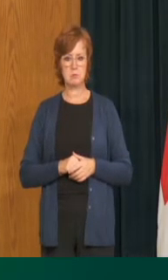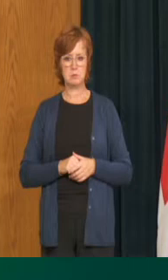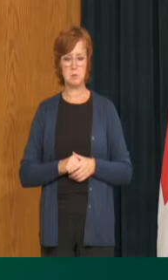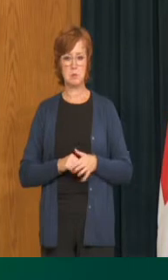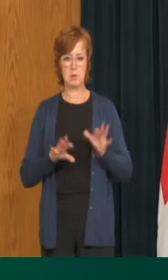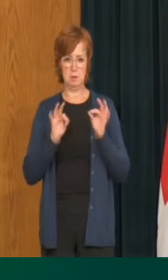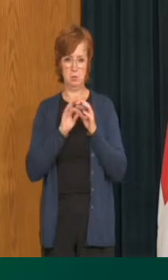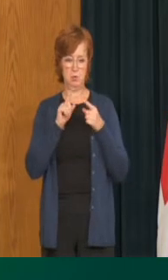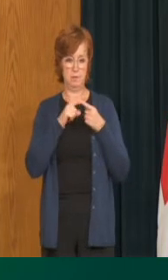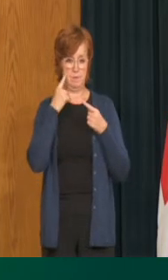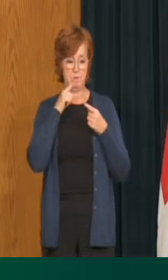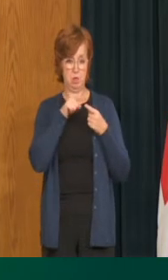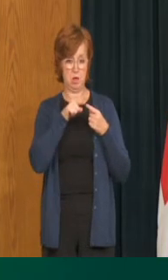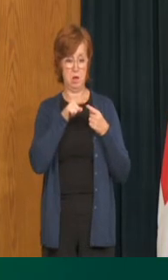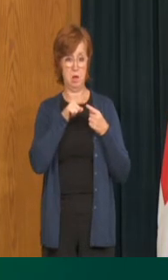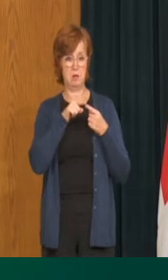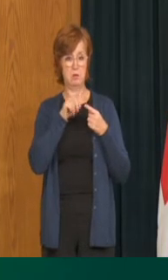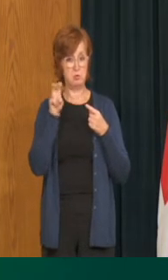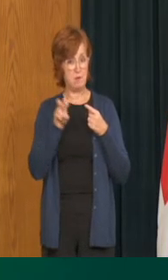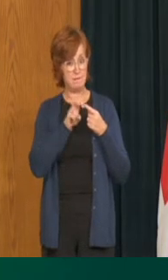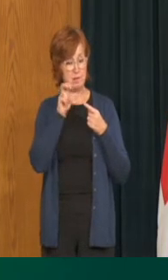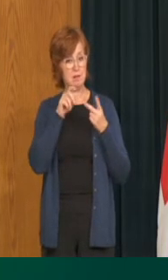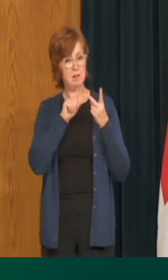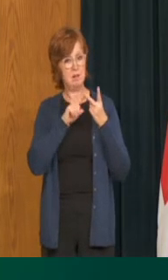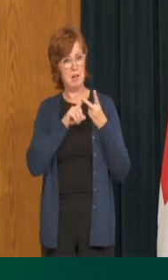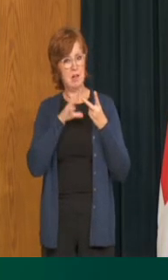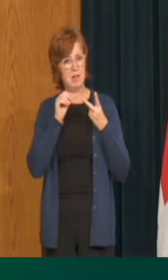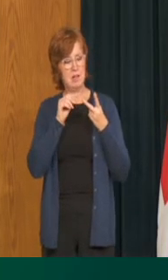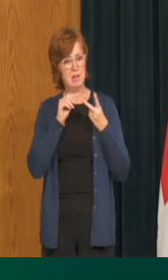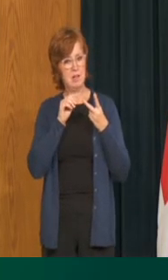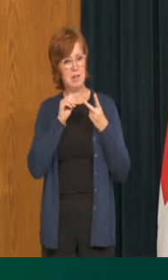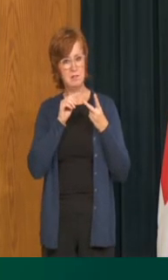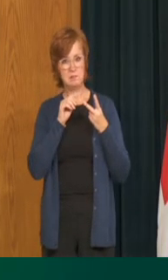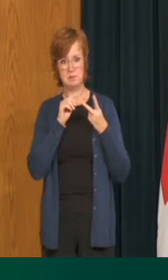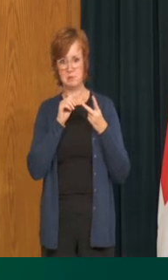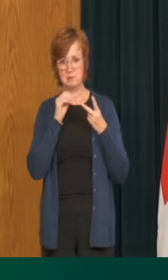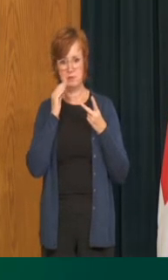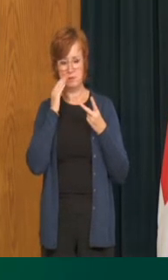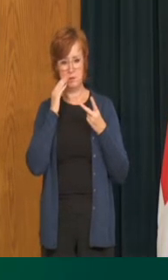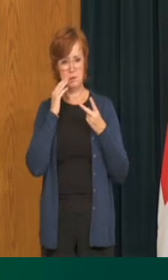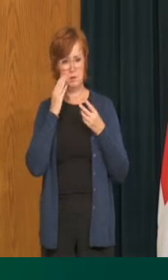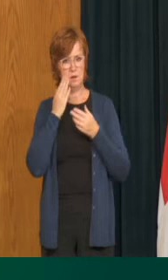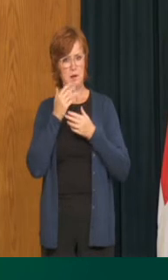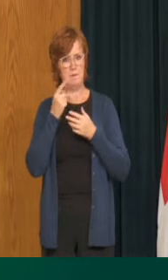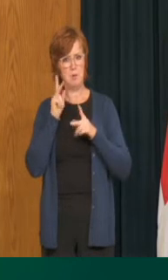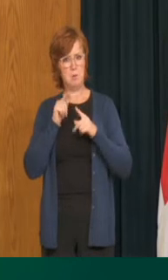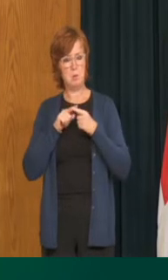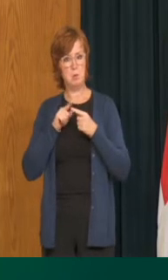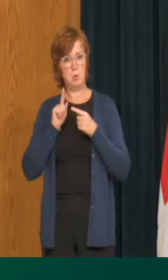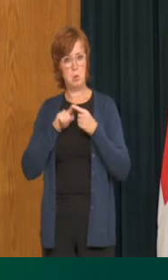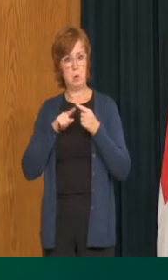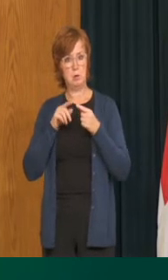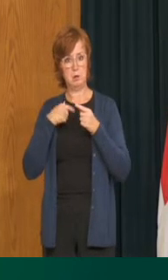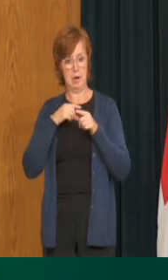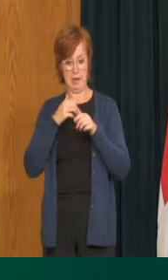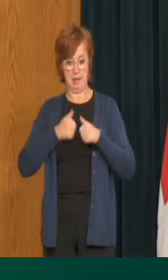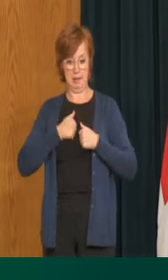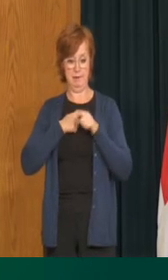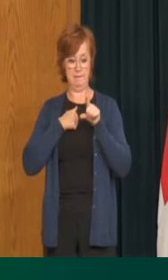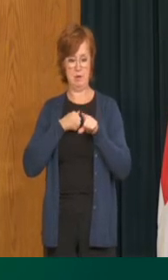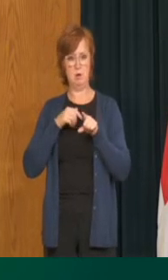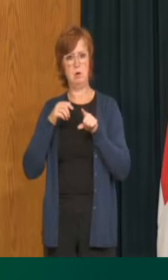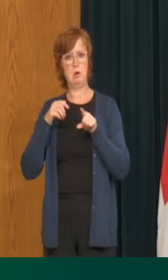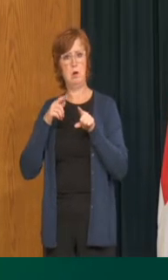because some people may live in one province and just travel back and forth across the provincial boundary. They're not at any